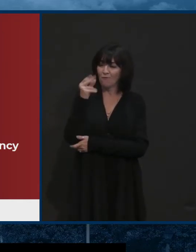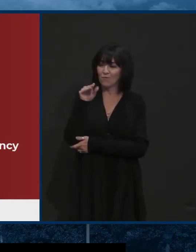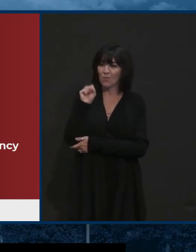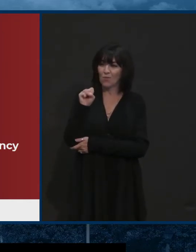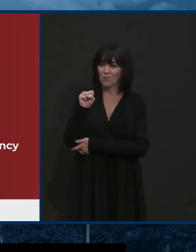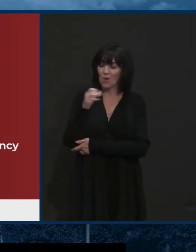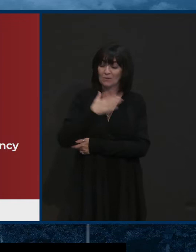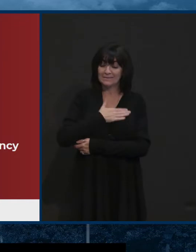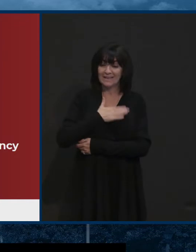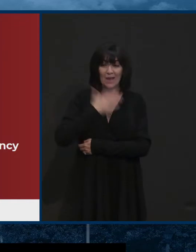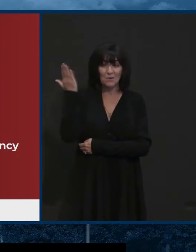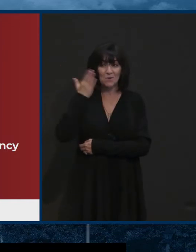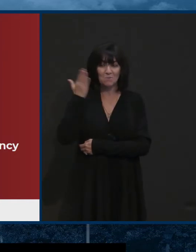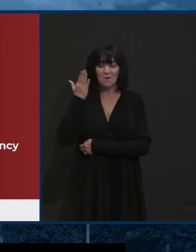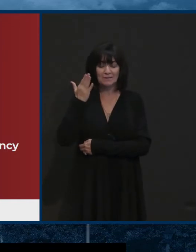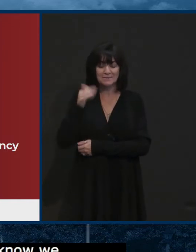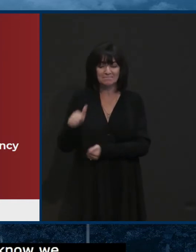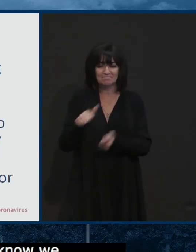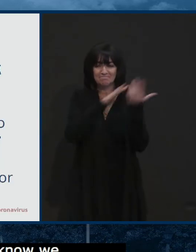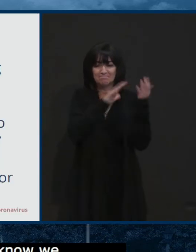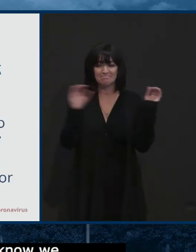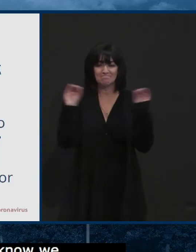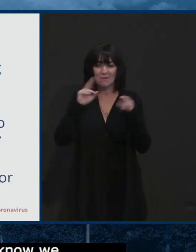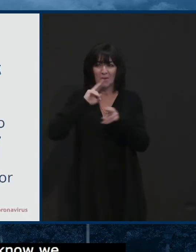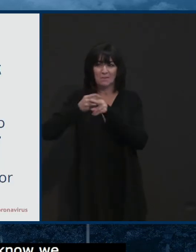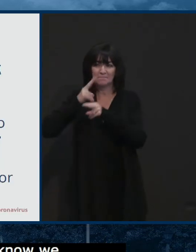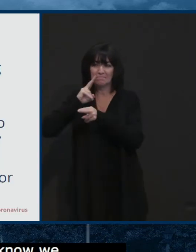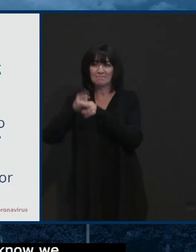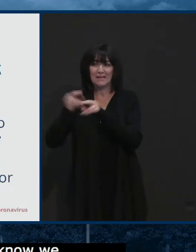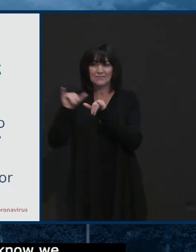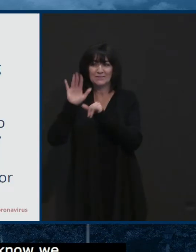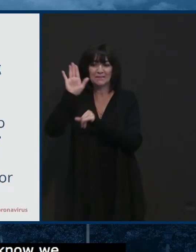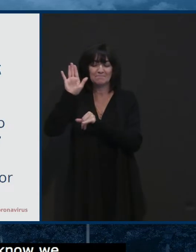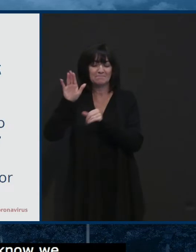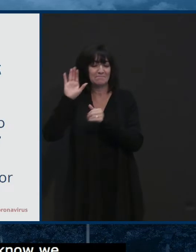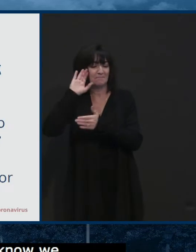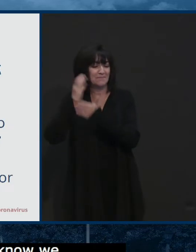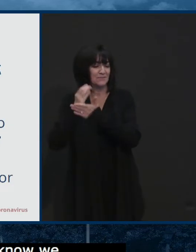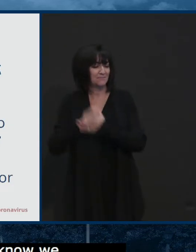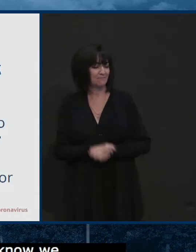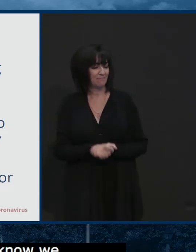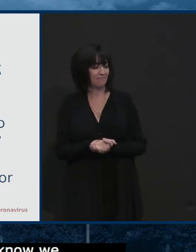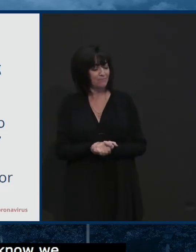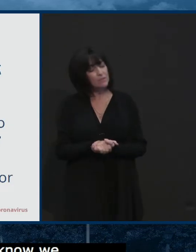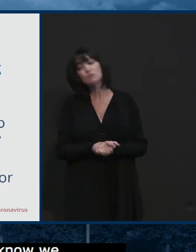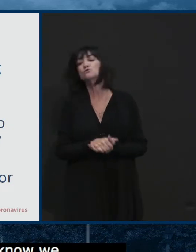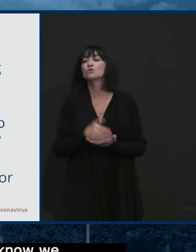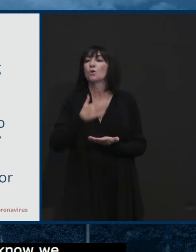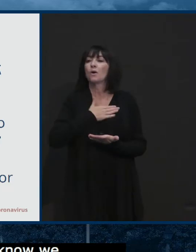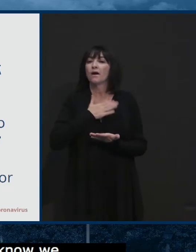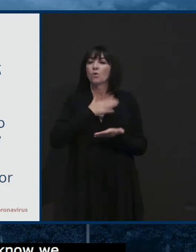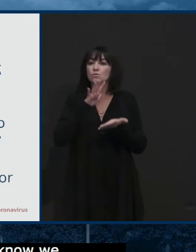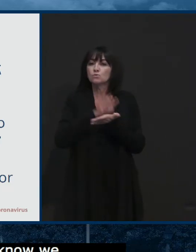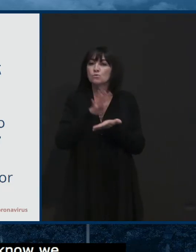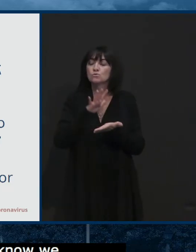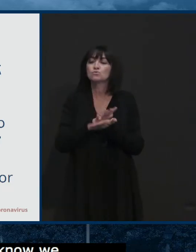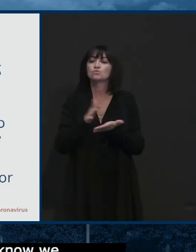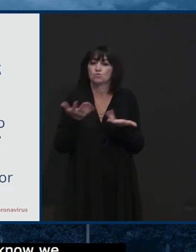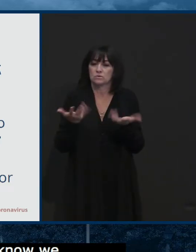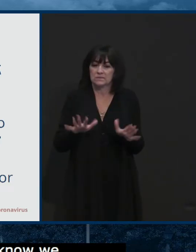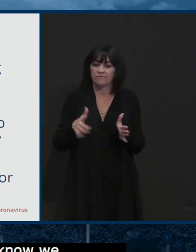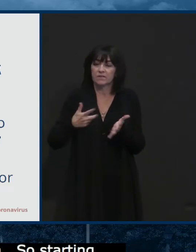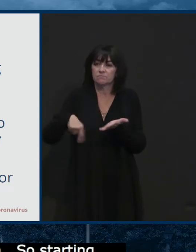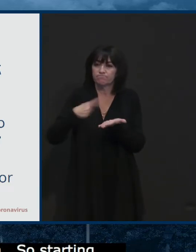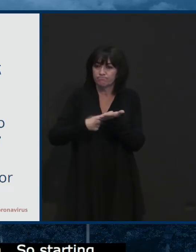presentation. Starting off with school testing, so Dr. Rattay spent a lot of time talking about schools and what we're doing with